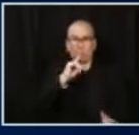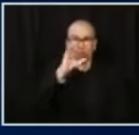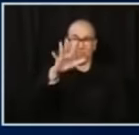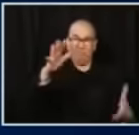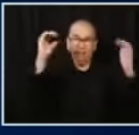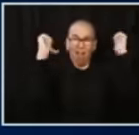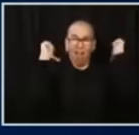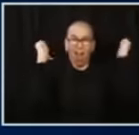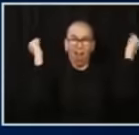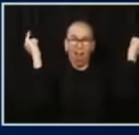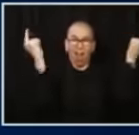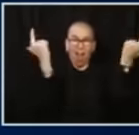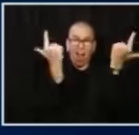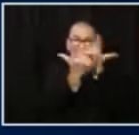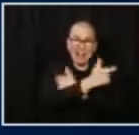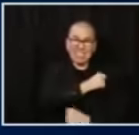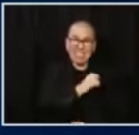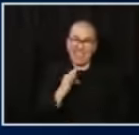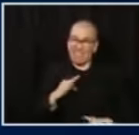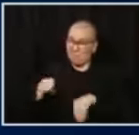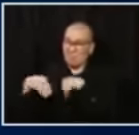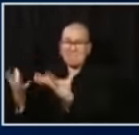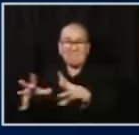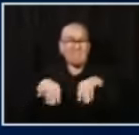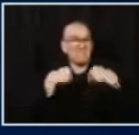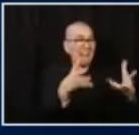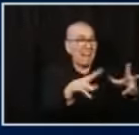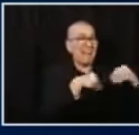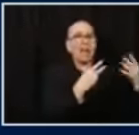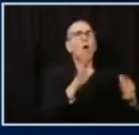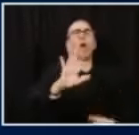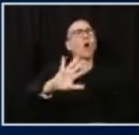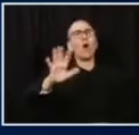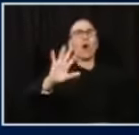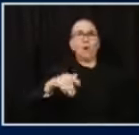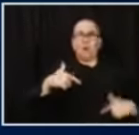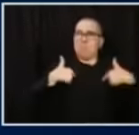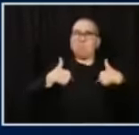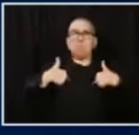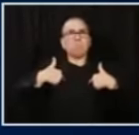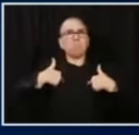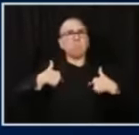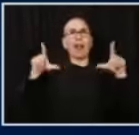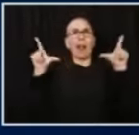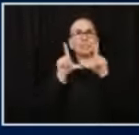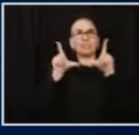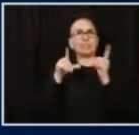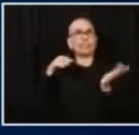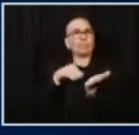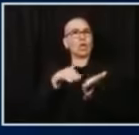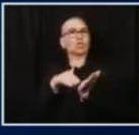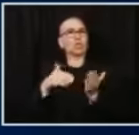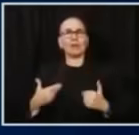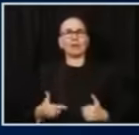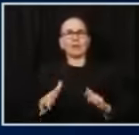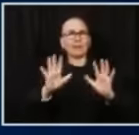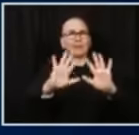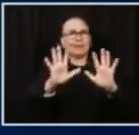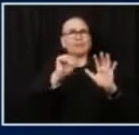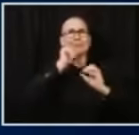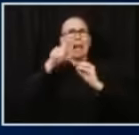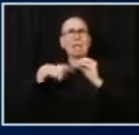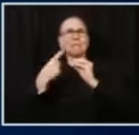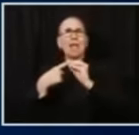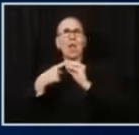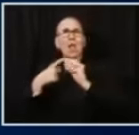it's not just individuals who have licenses, it's the dietary aides, it's the housekeeping, it's all the people that